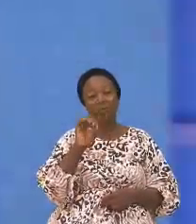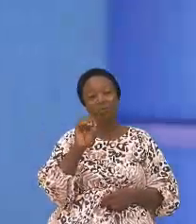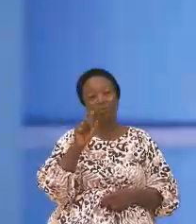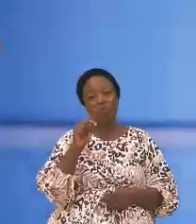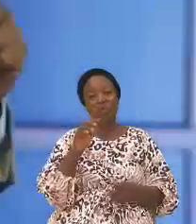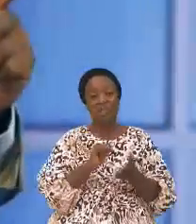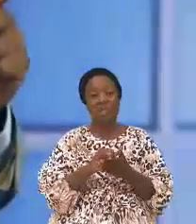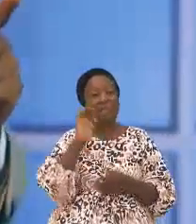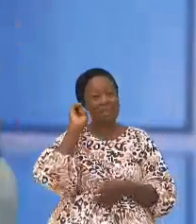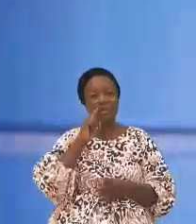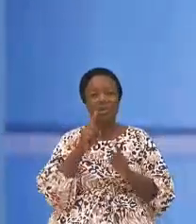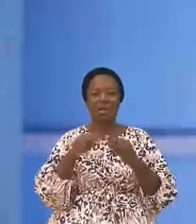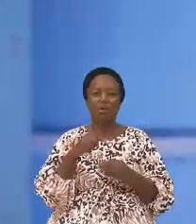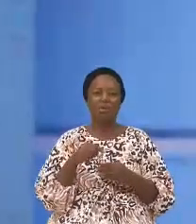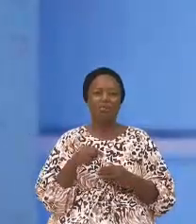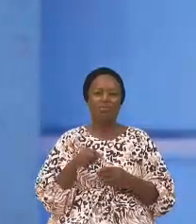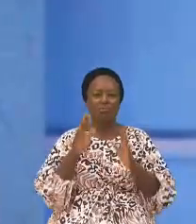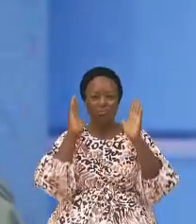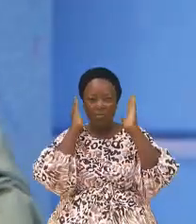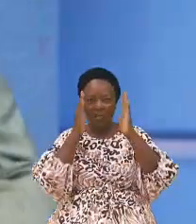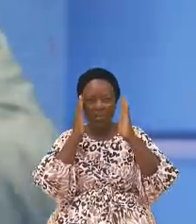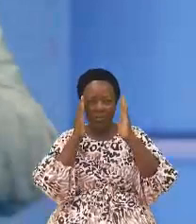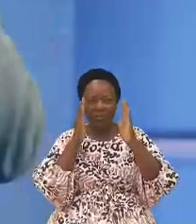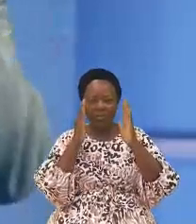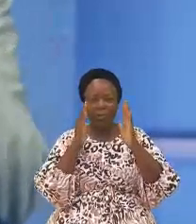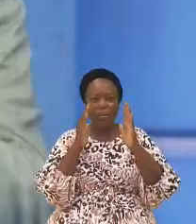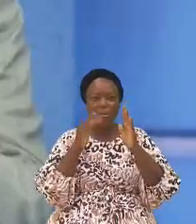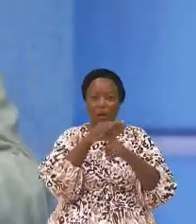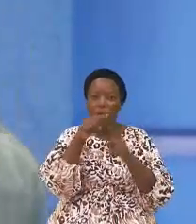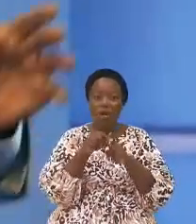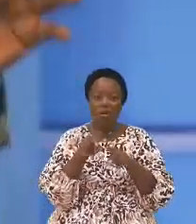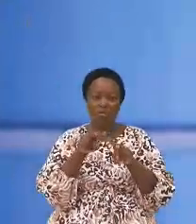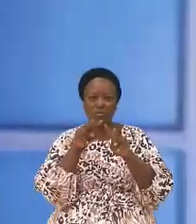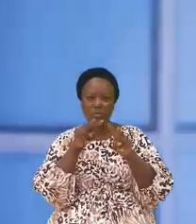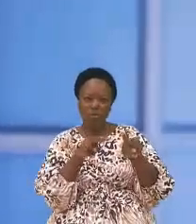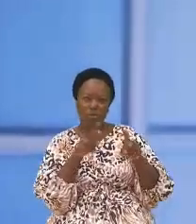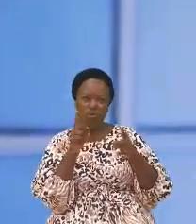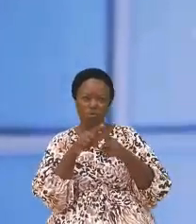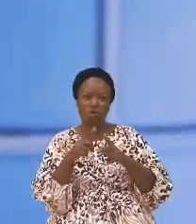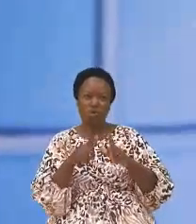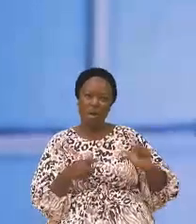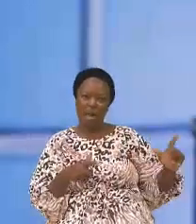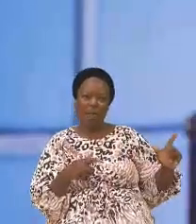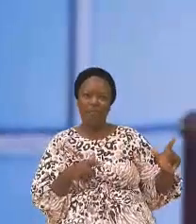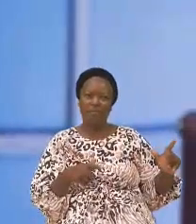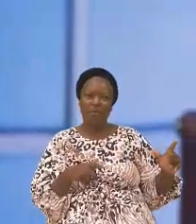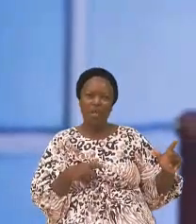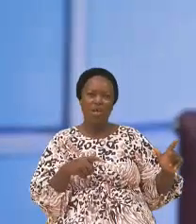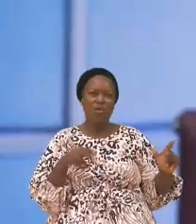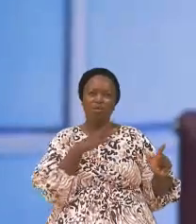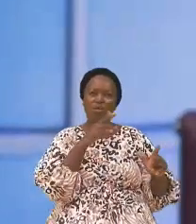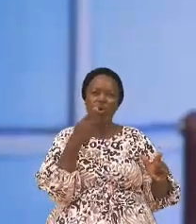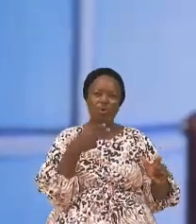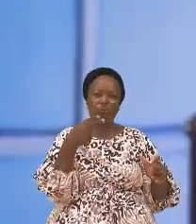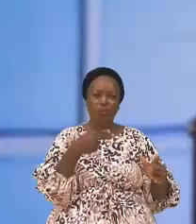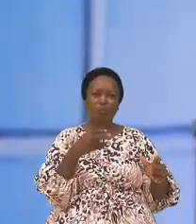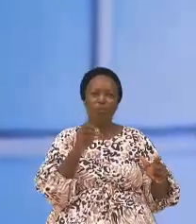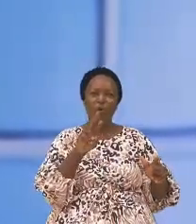the west is talking about. Look up here. When you look to your left,